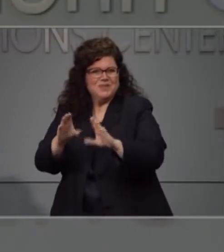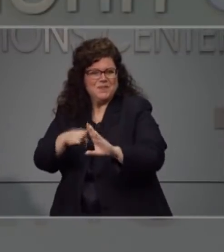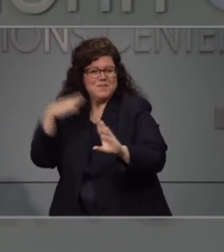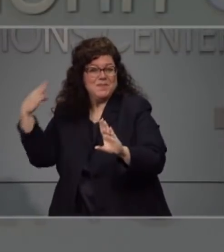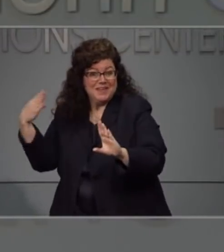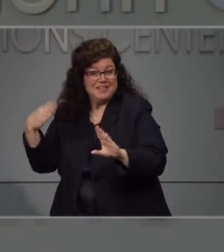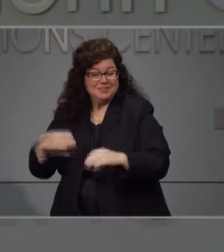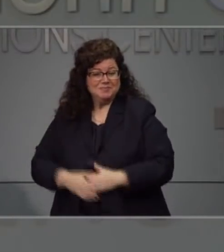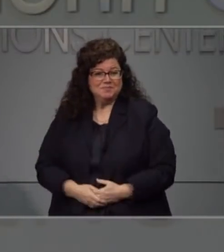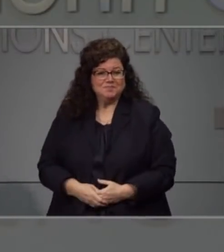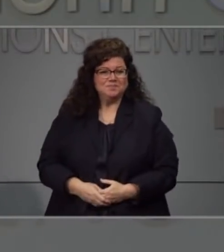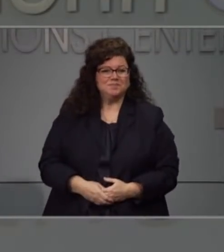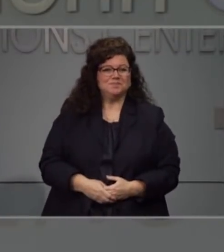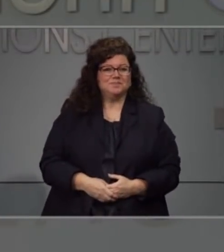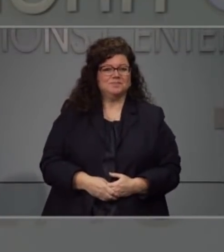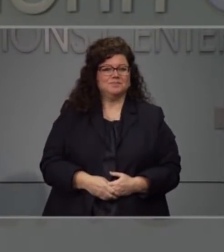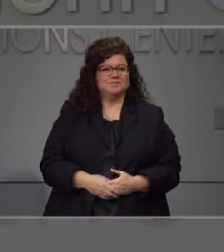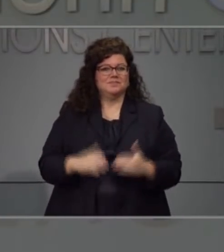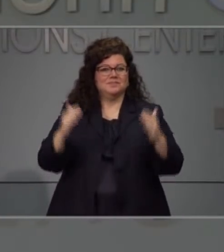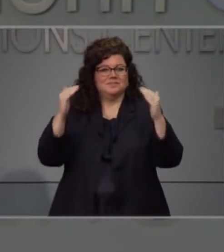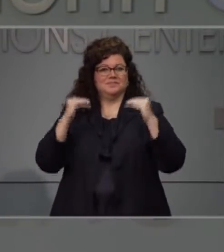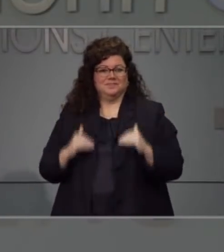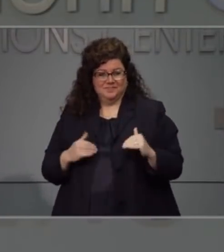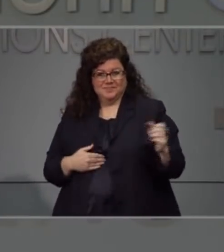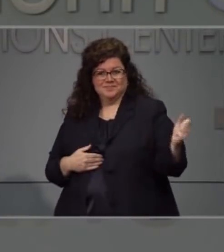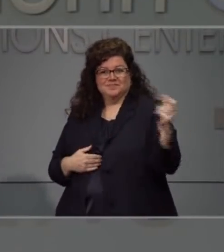Bree Handgraf, The Wilton Times.